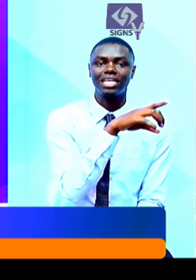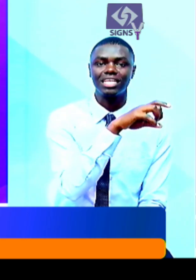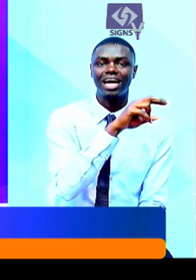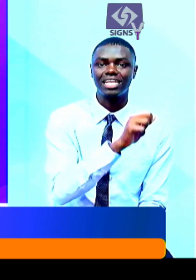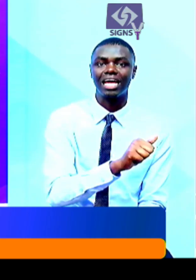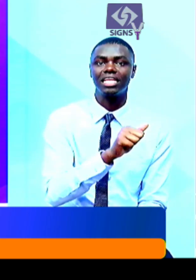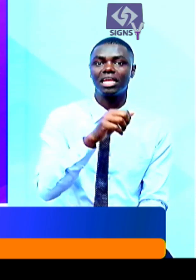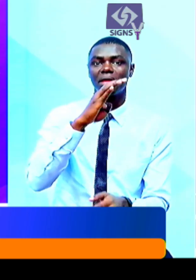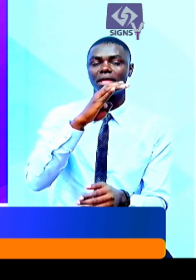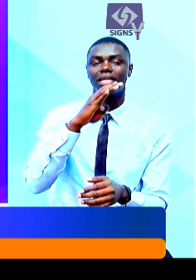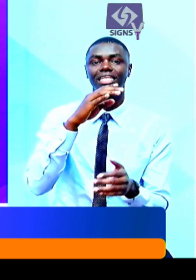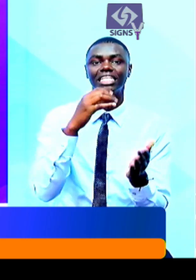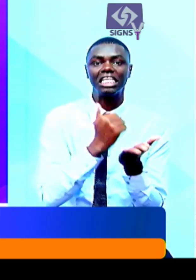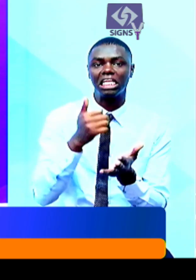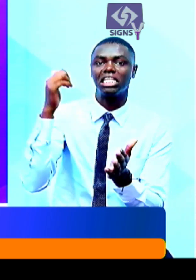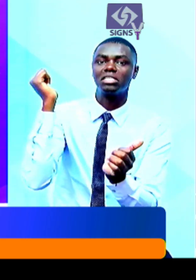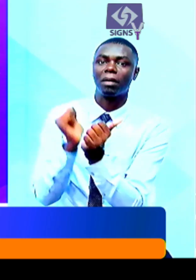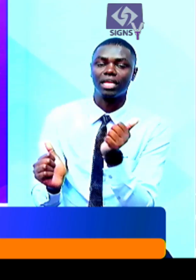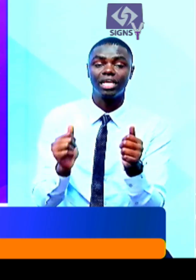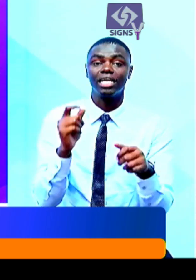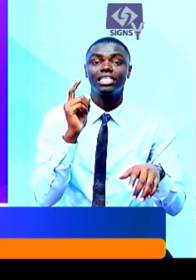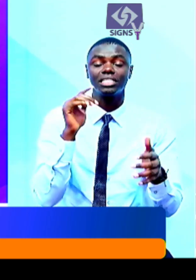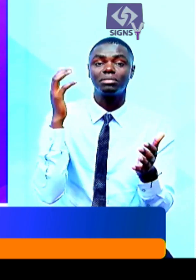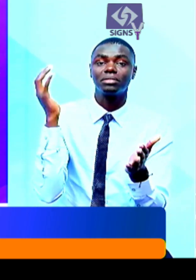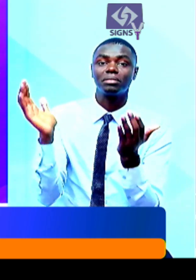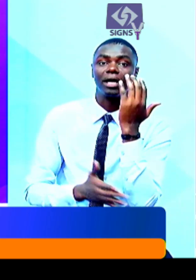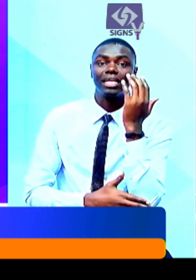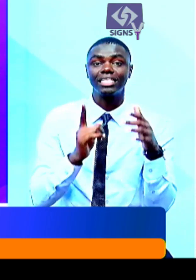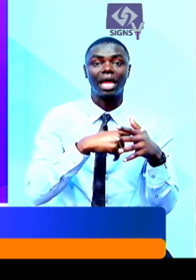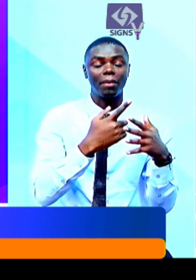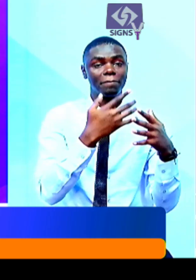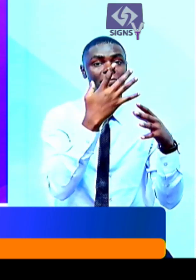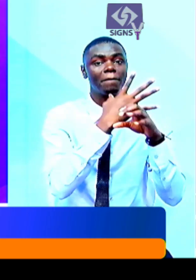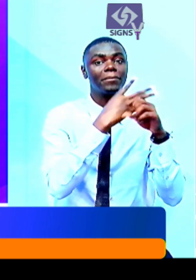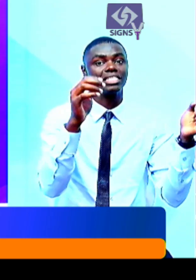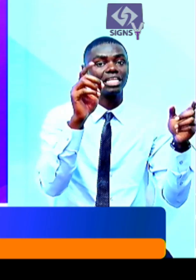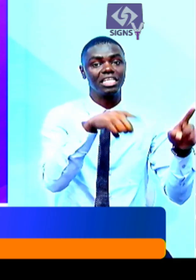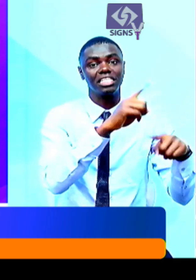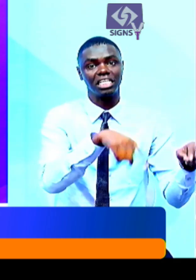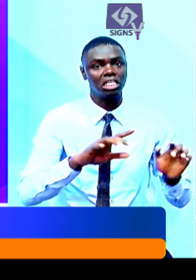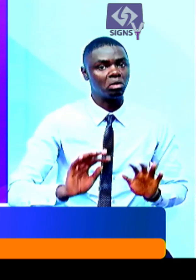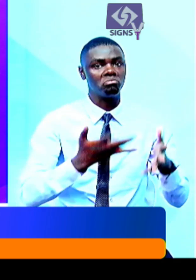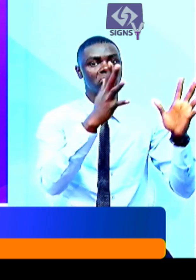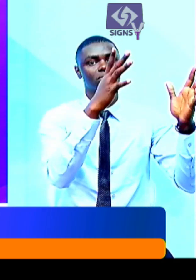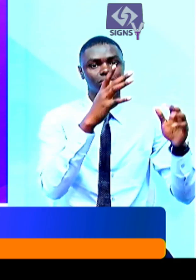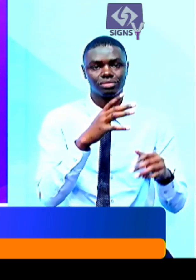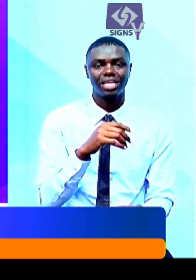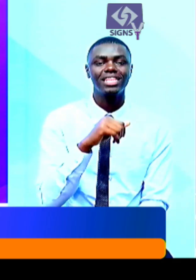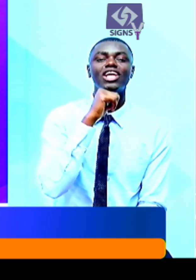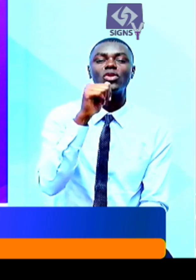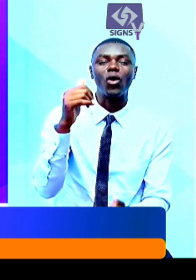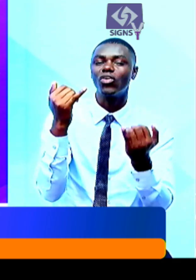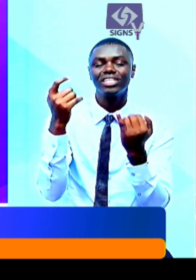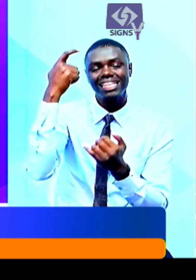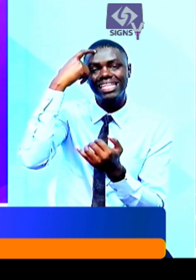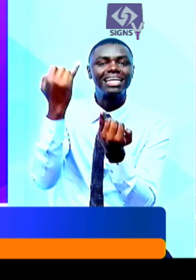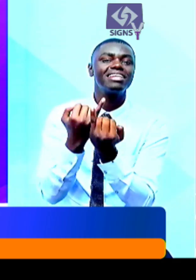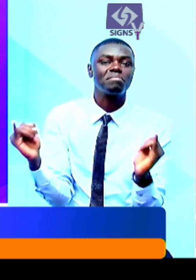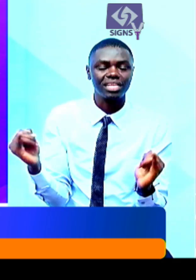they passed it. When the president rejected it, they gave him a standing ovation. So they have no head of their own. They do not know